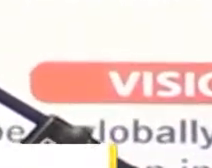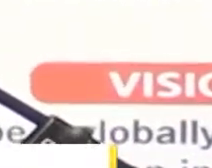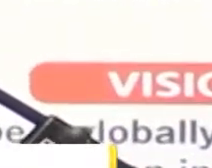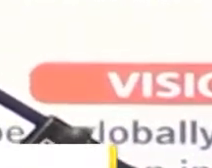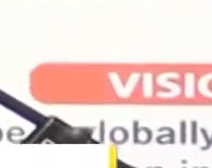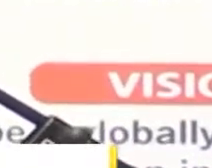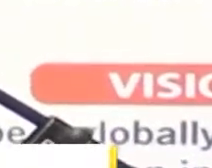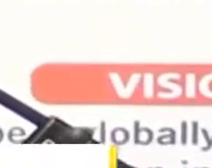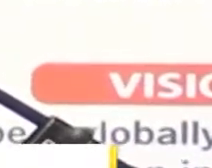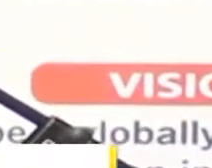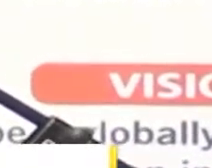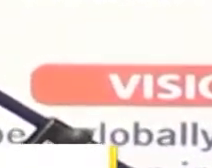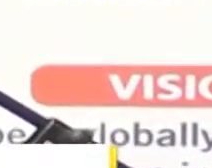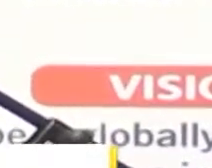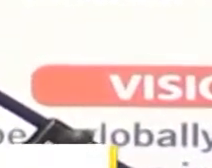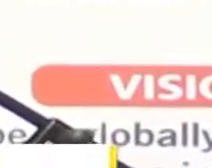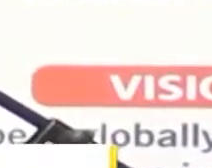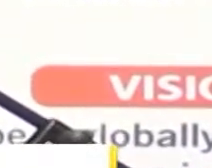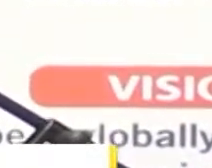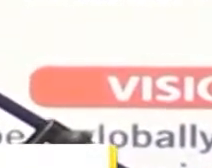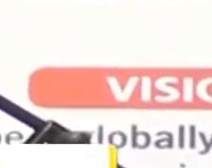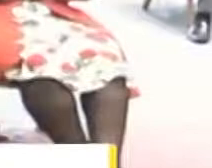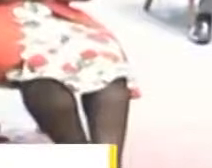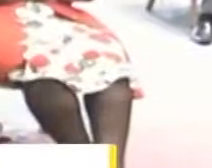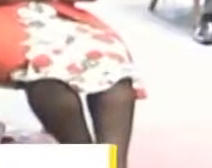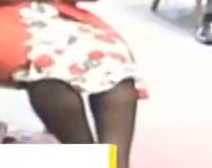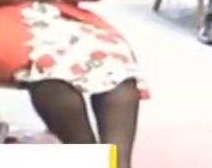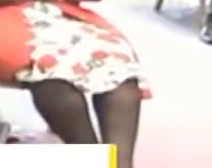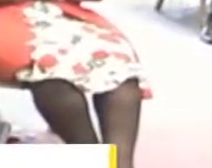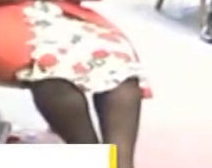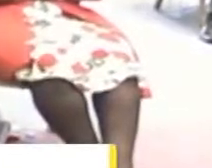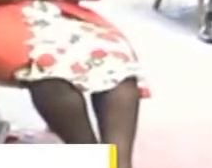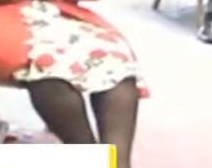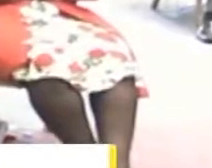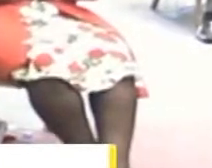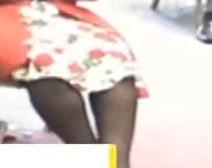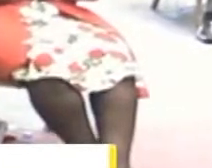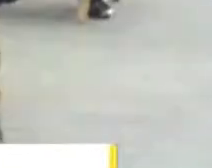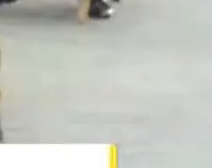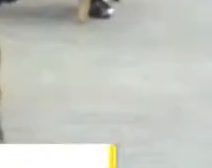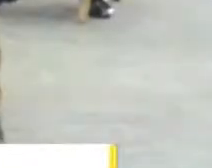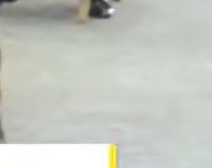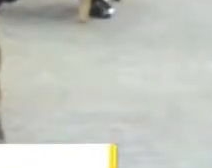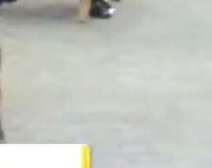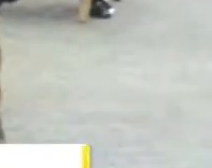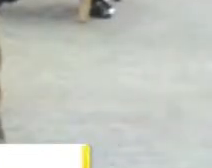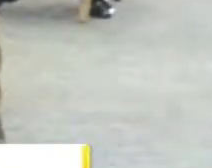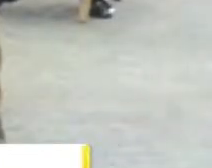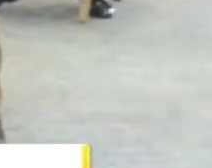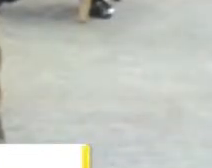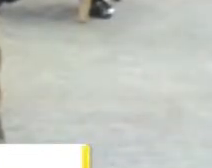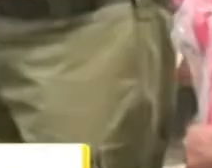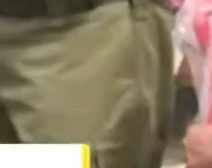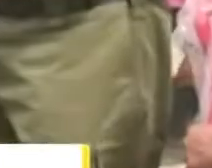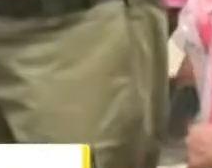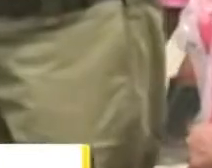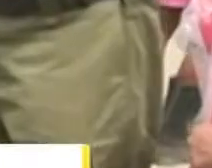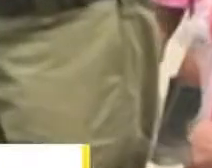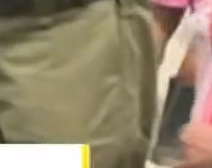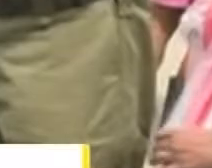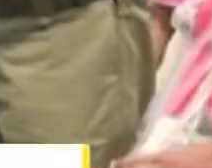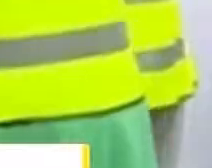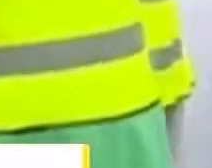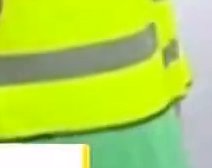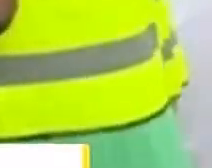in our society during this particular period. Hakuna kuingiza siasa kwenye mpango wa kazi mtaani, aonya Rais